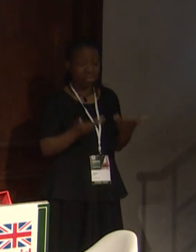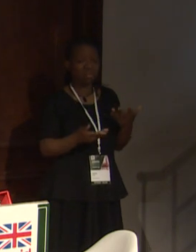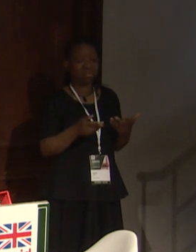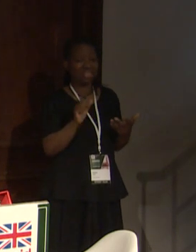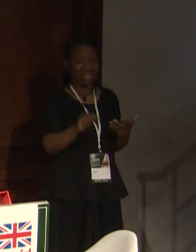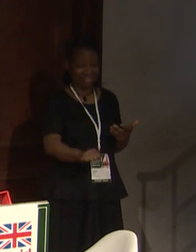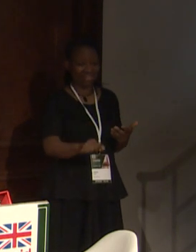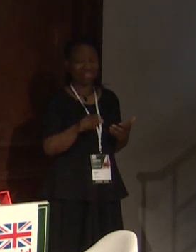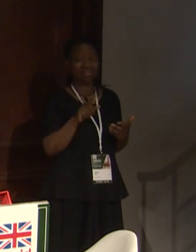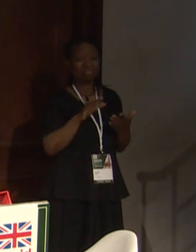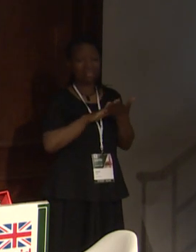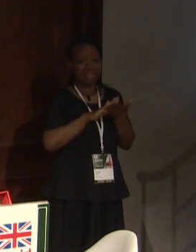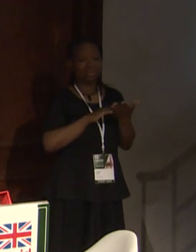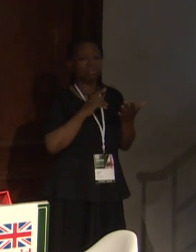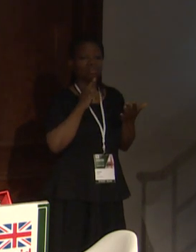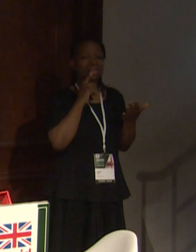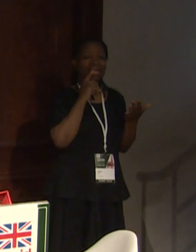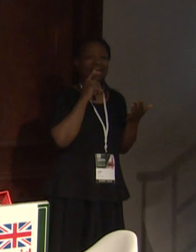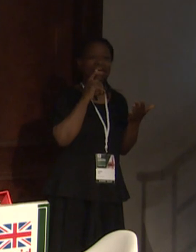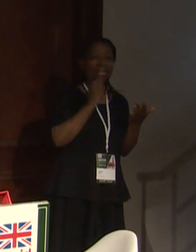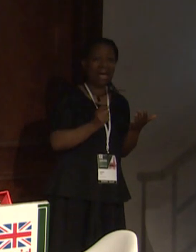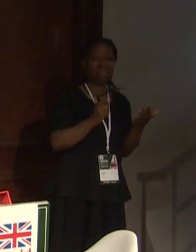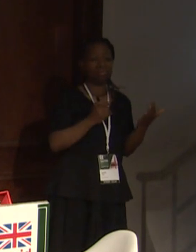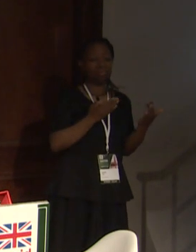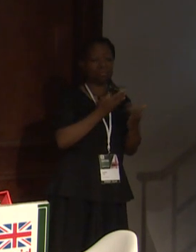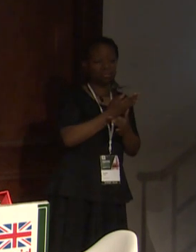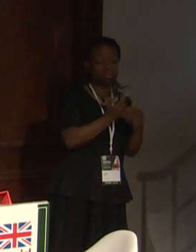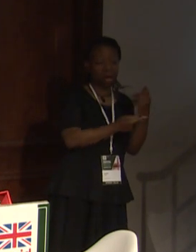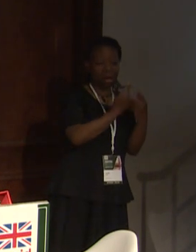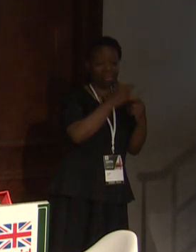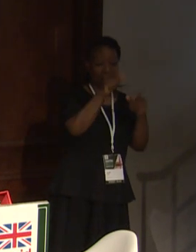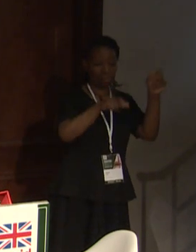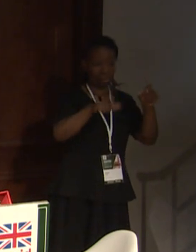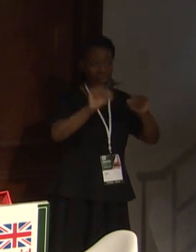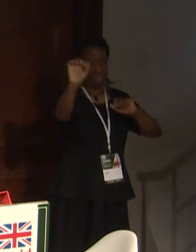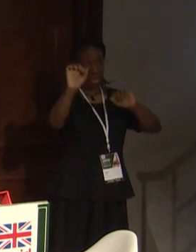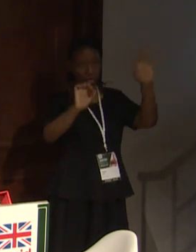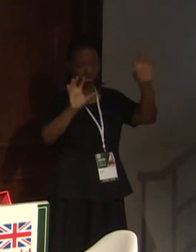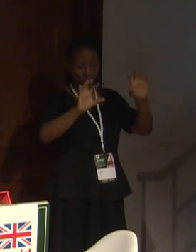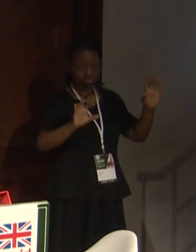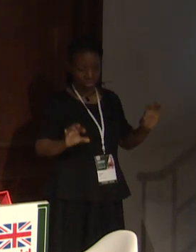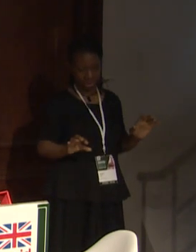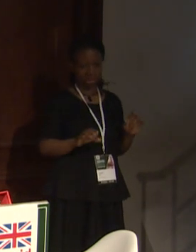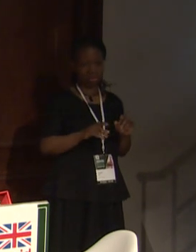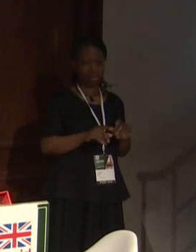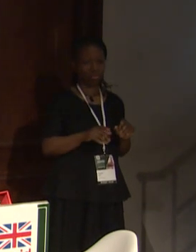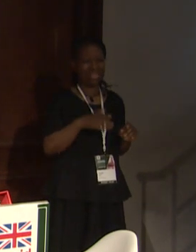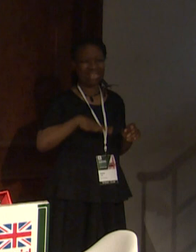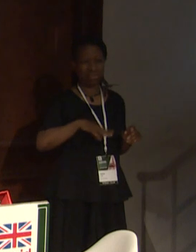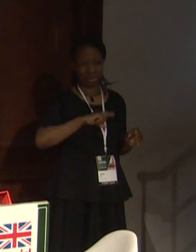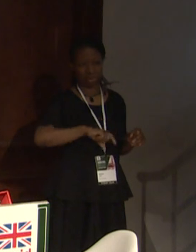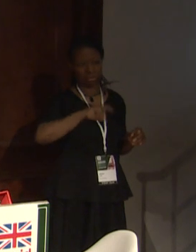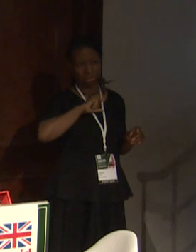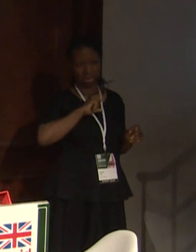really intersect with other local development plans in other people's countries. And we have to take confidence from